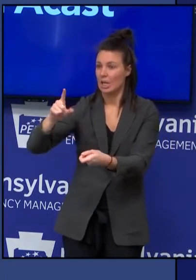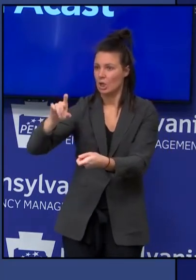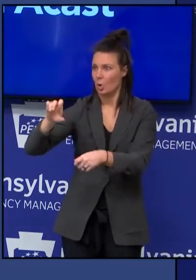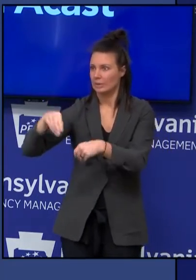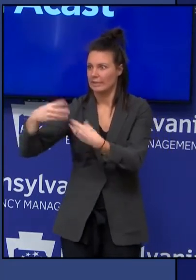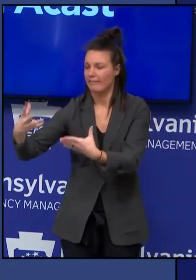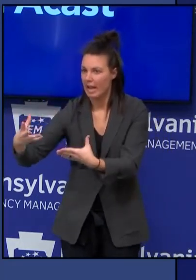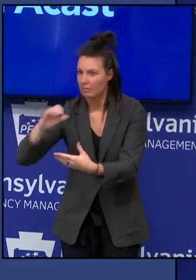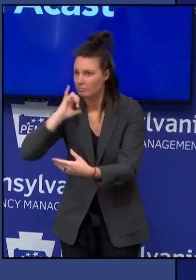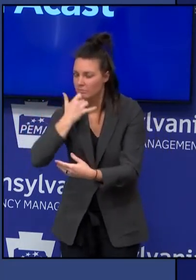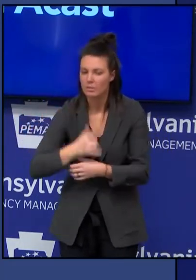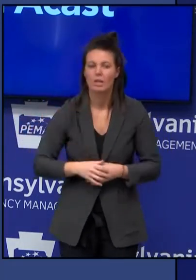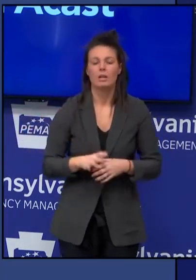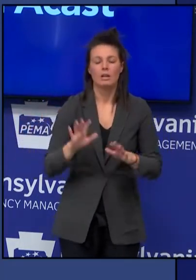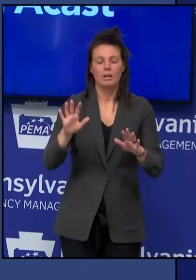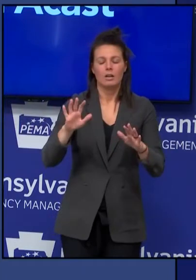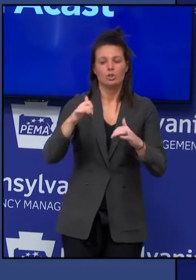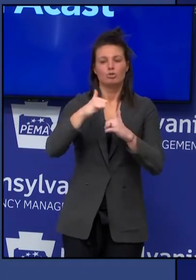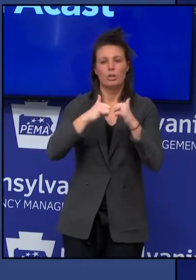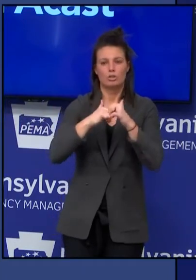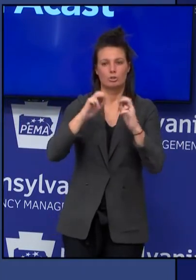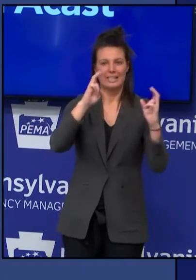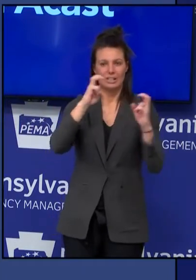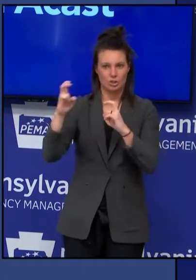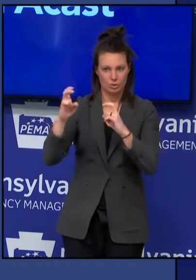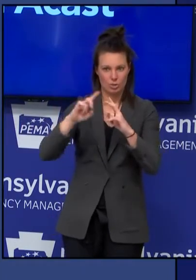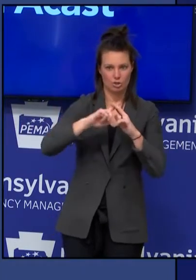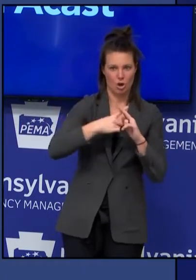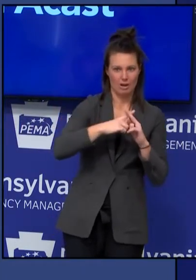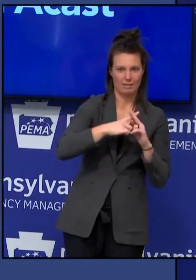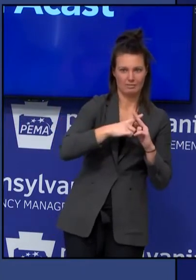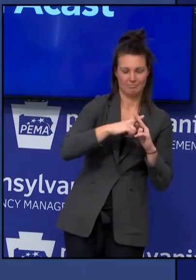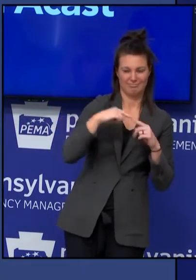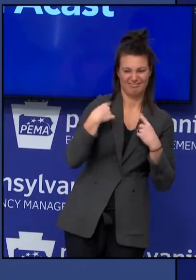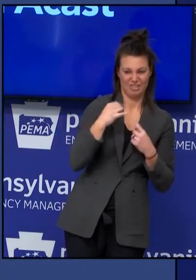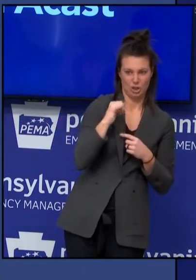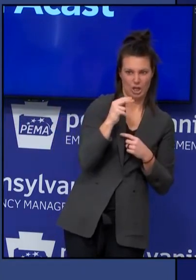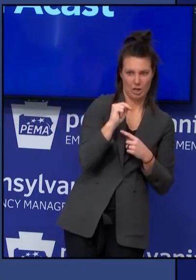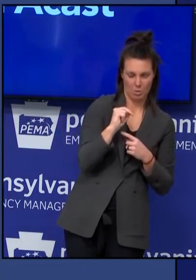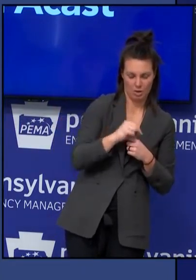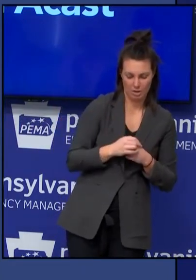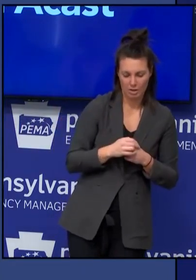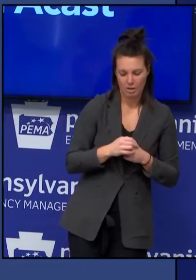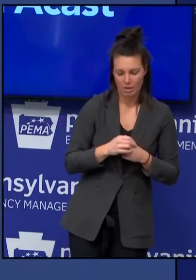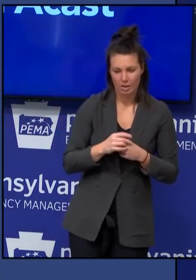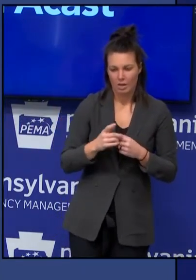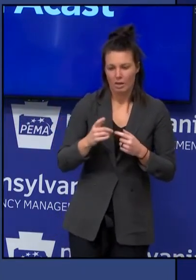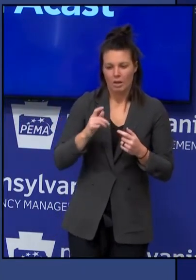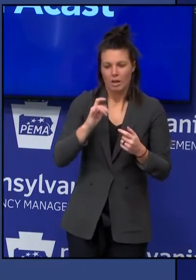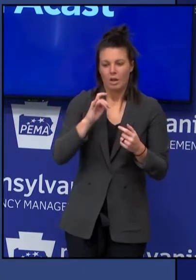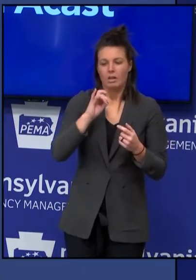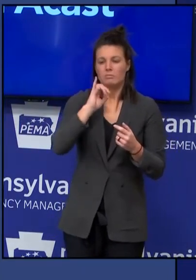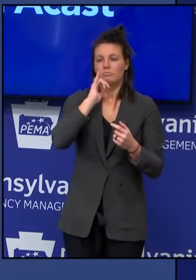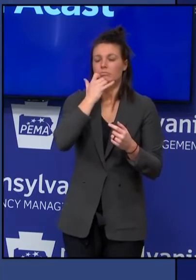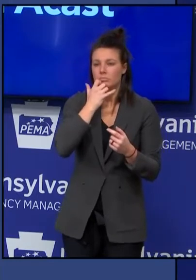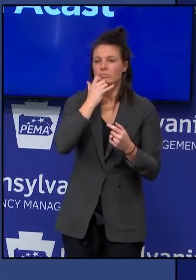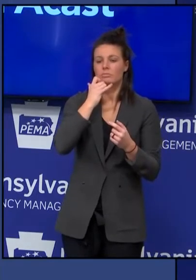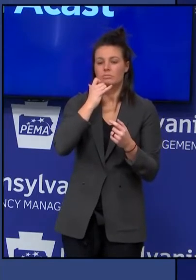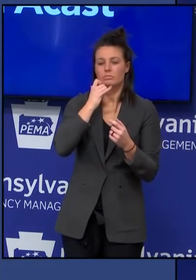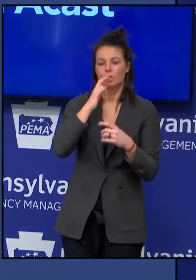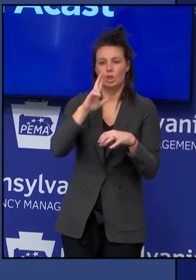So this was an issue, a structural issue, that actually started in the beginning of January. And there was inadvertent use